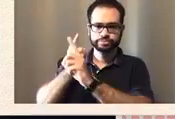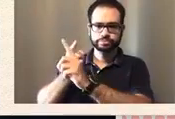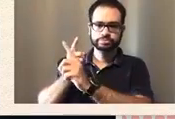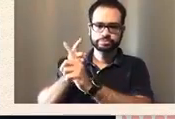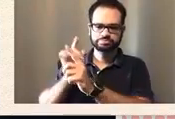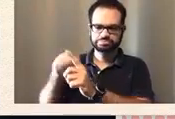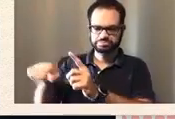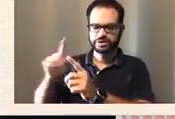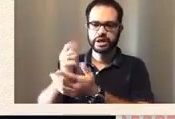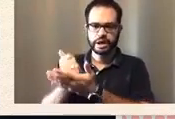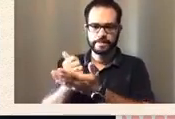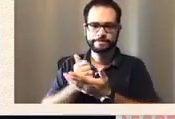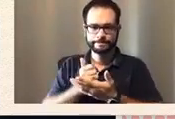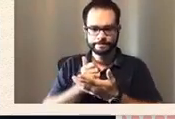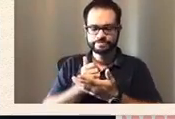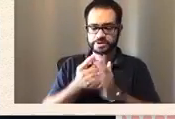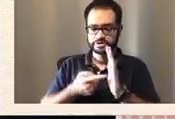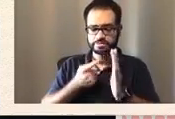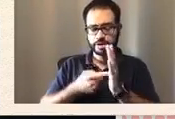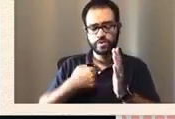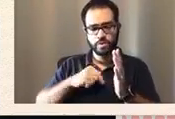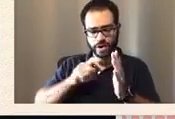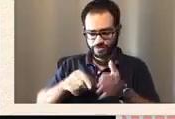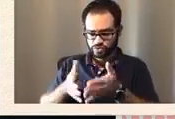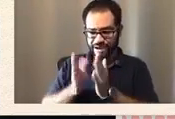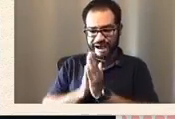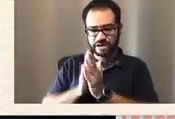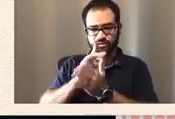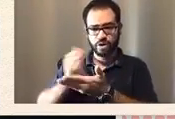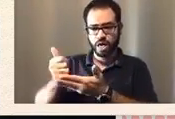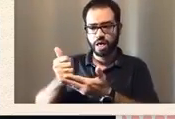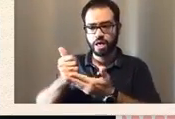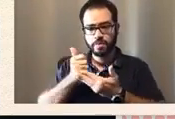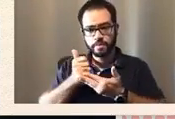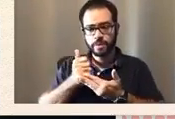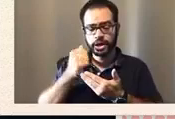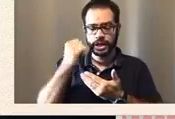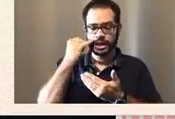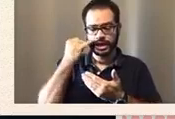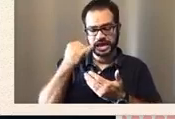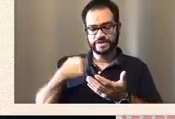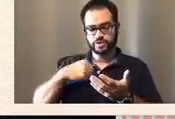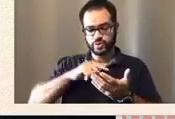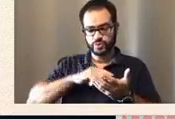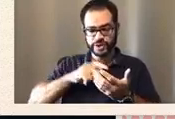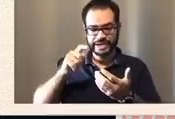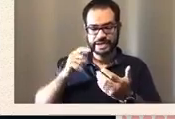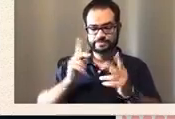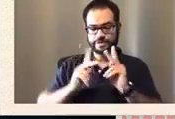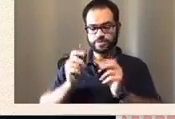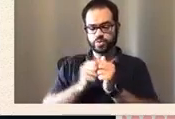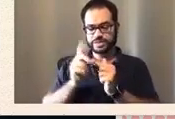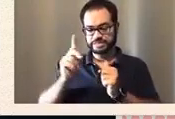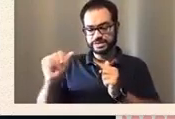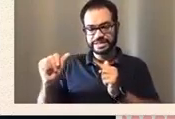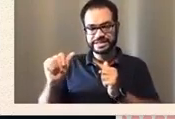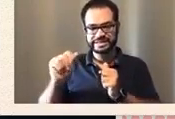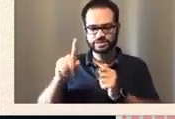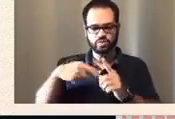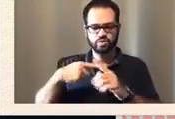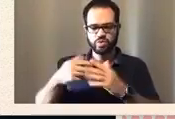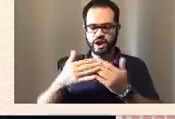to ask for help when we, as a people with disabilities, need it. Speaking up